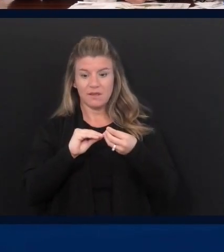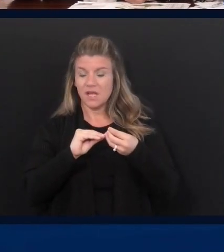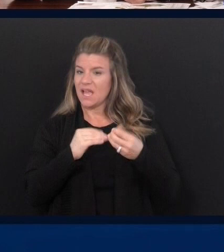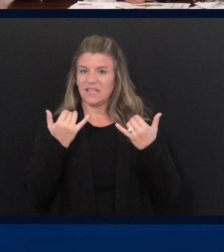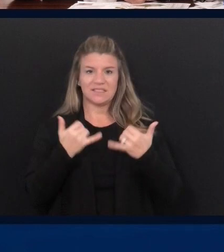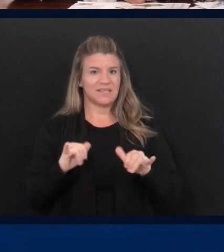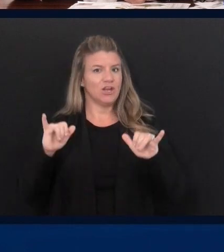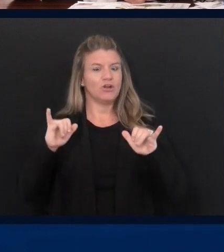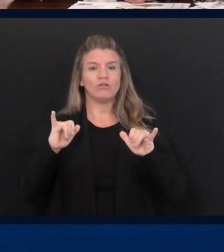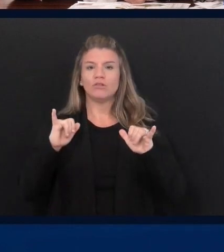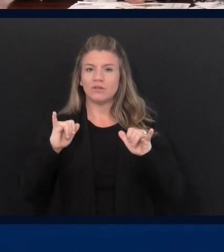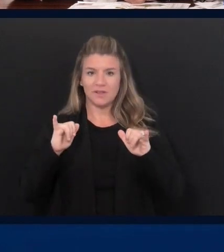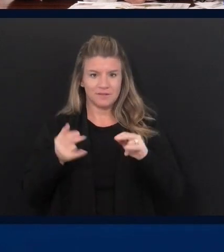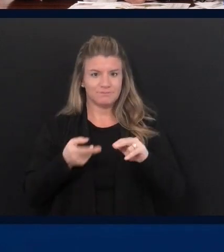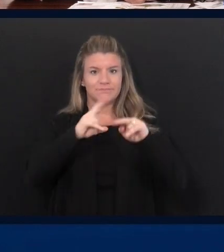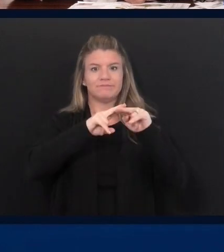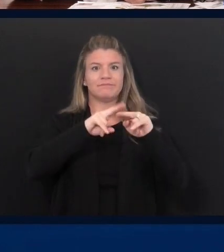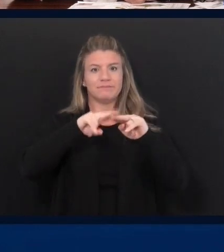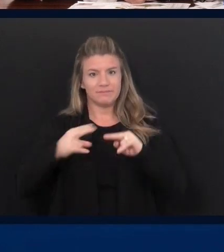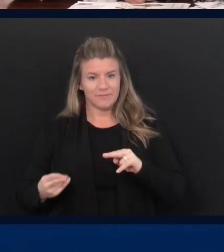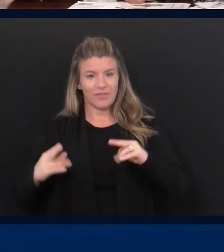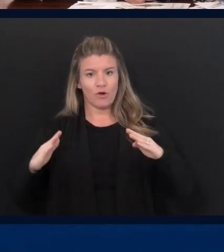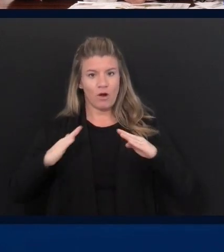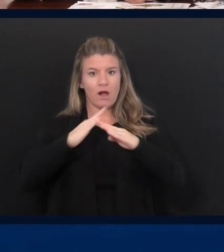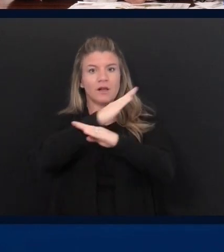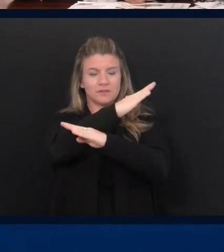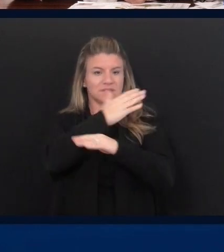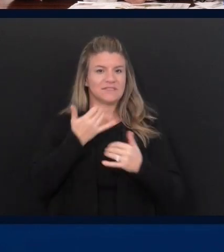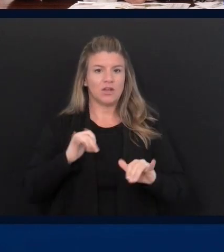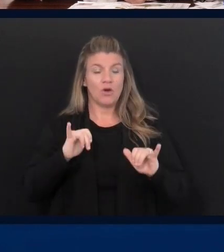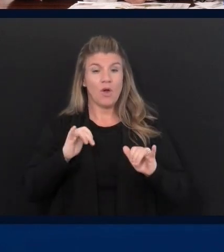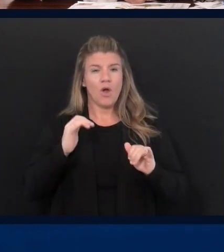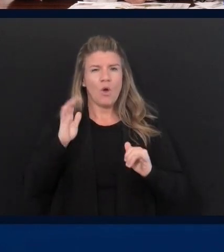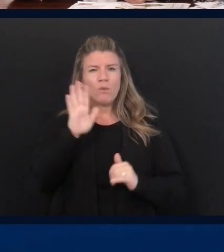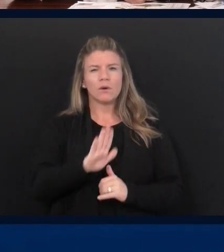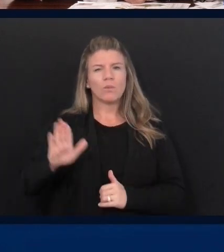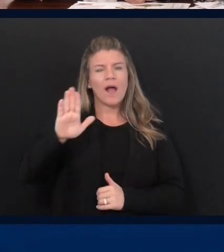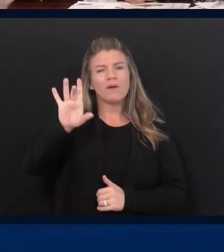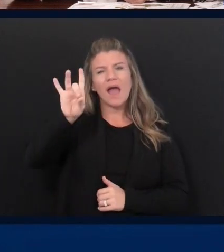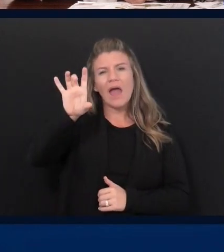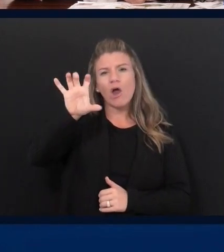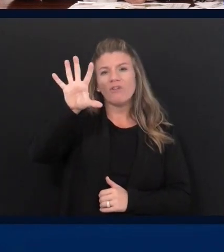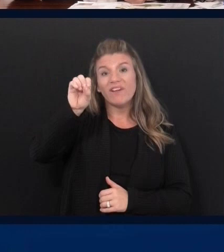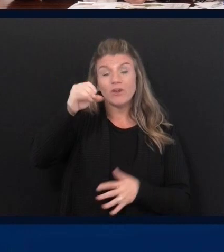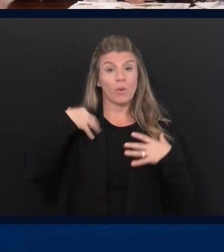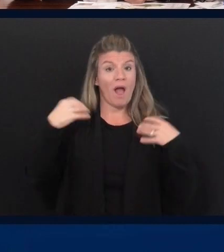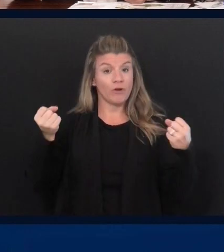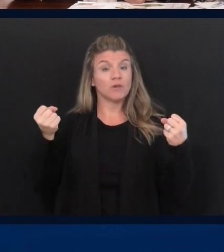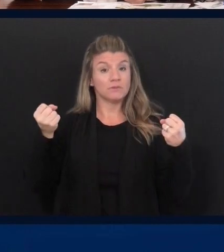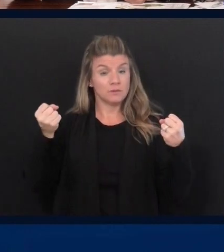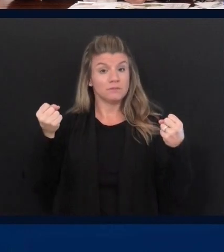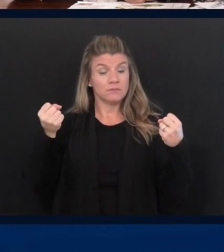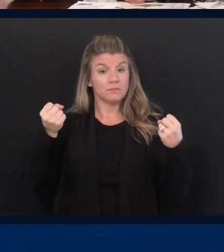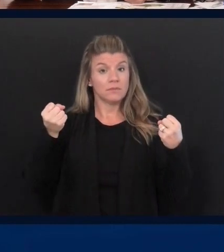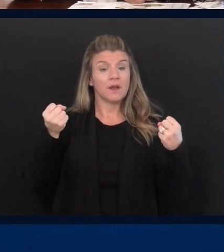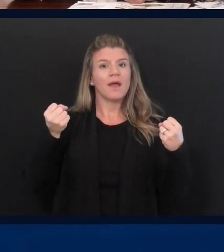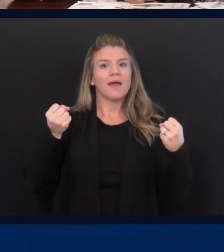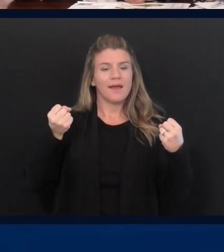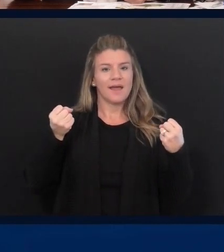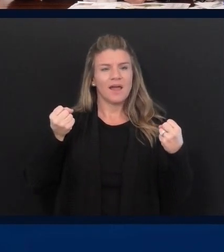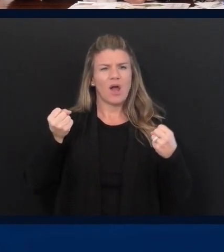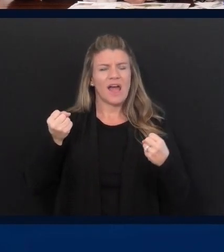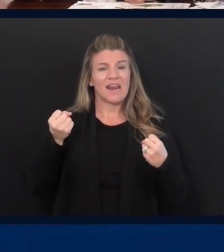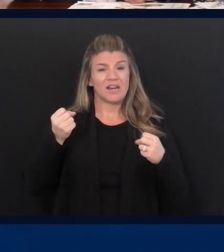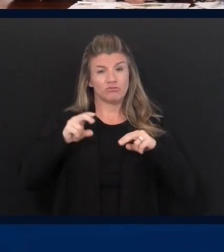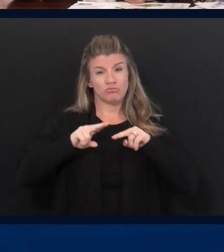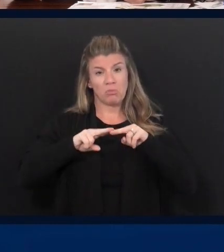much better. Now we're somewhere around 850 that have recovered, and we've dropped down to